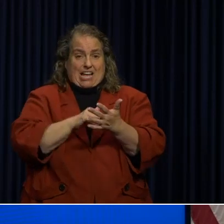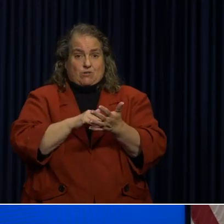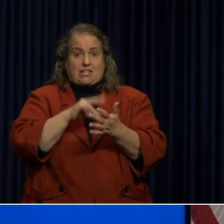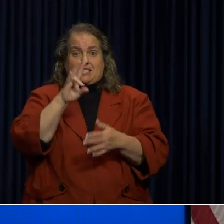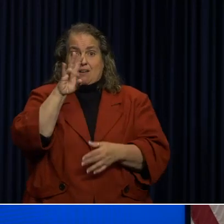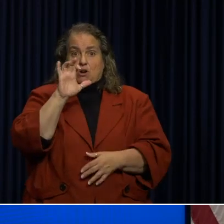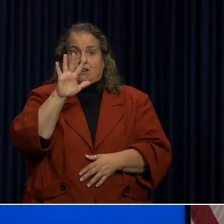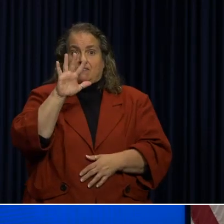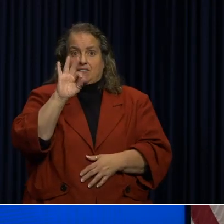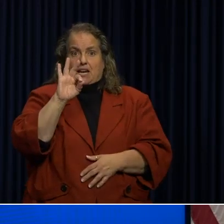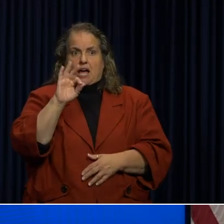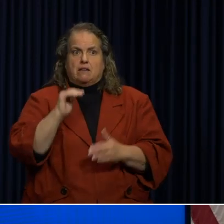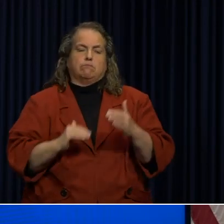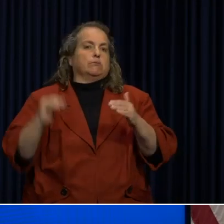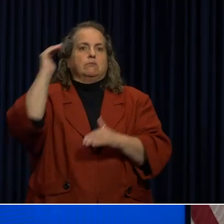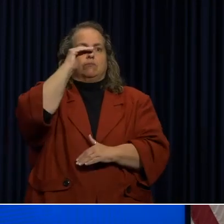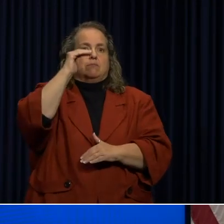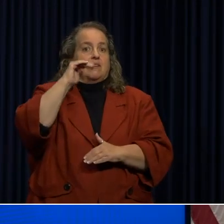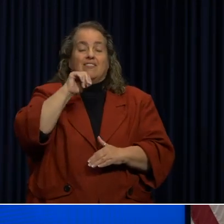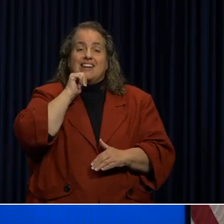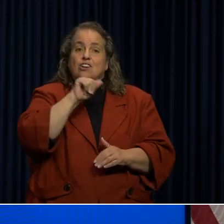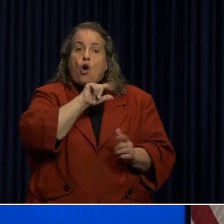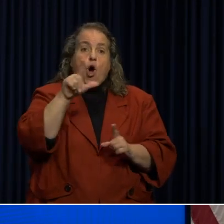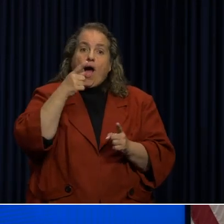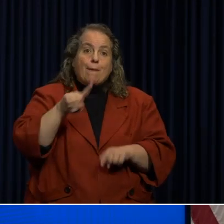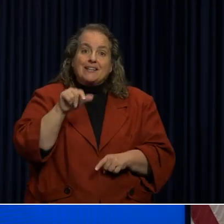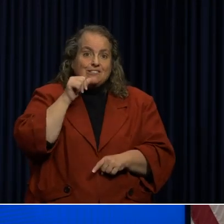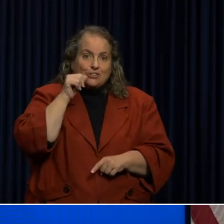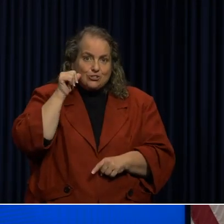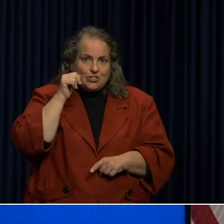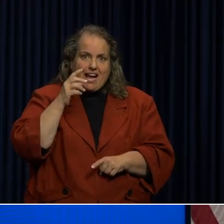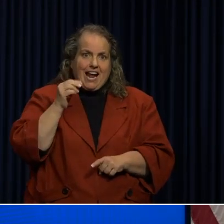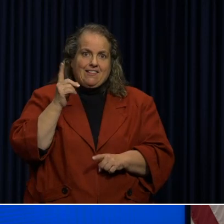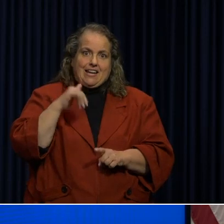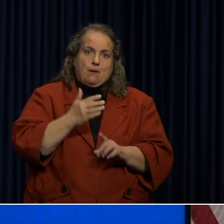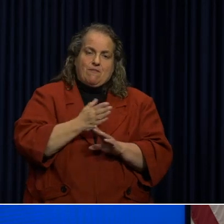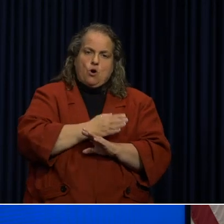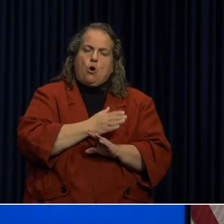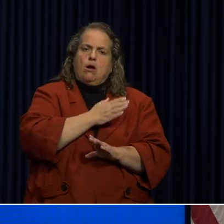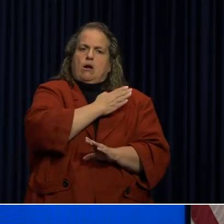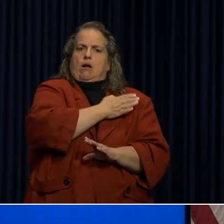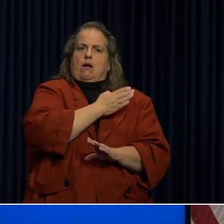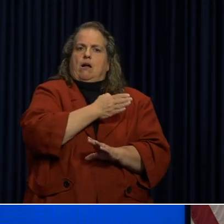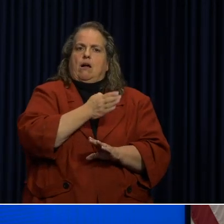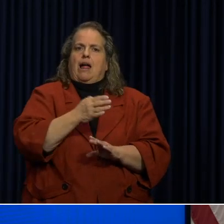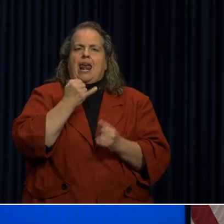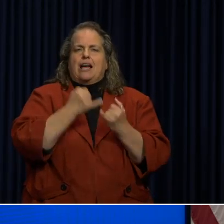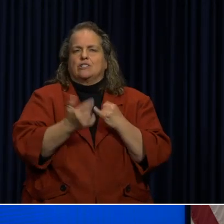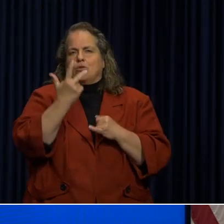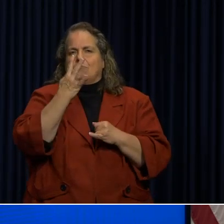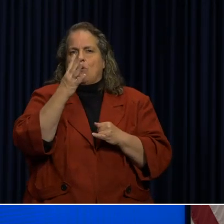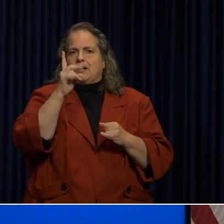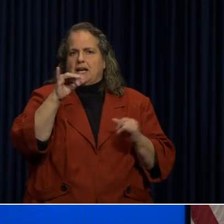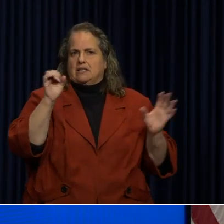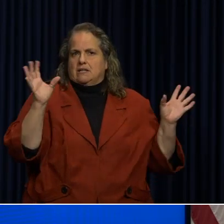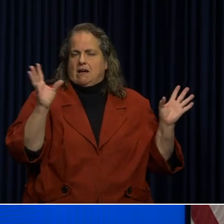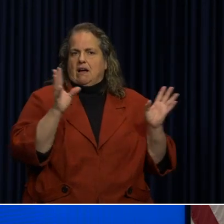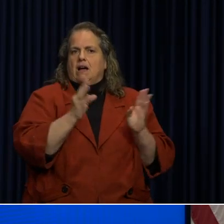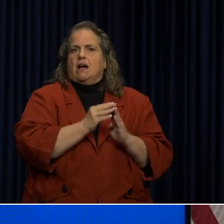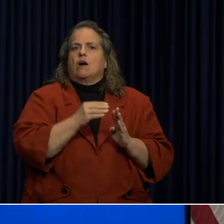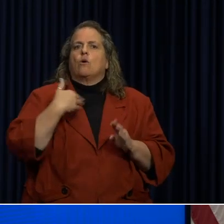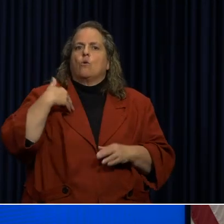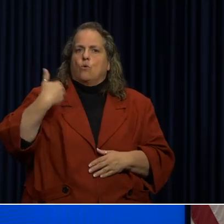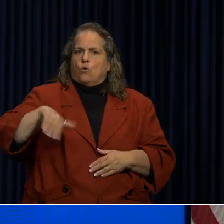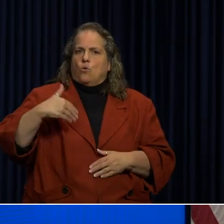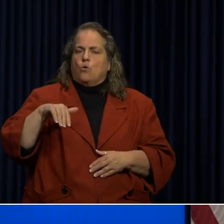6,769. While they didn't all happen yesterday or the day before, they do show in the last 3 or 4 days we have been having